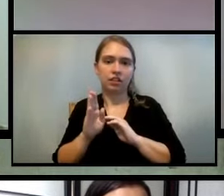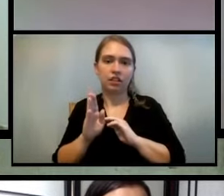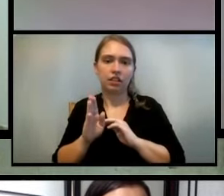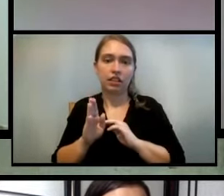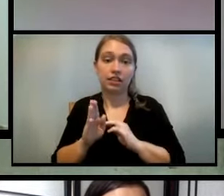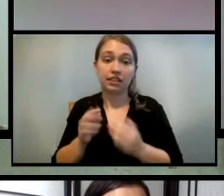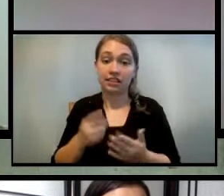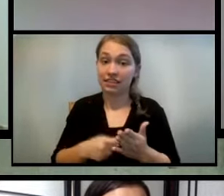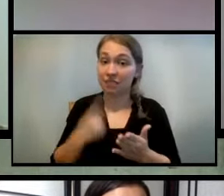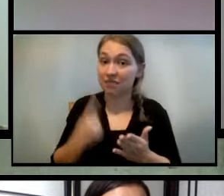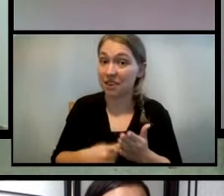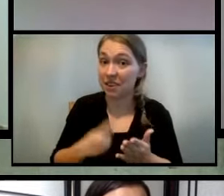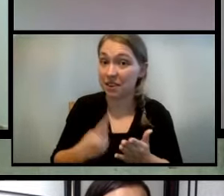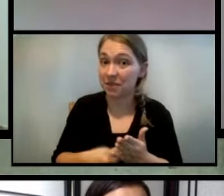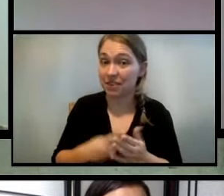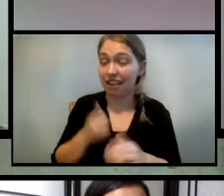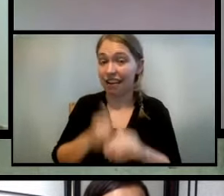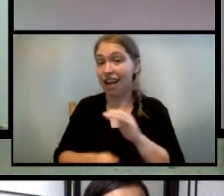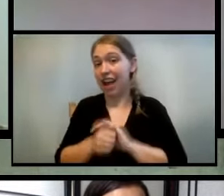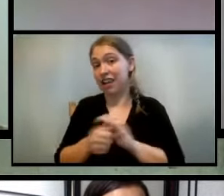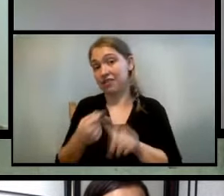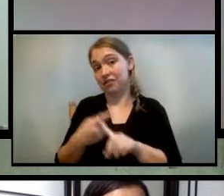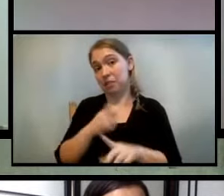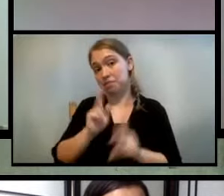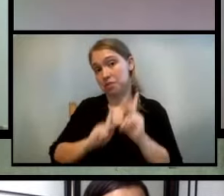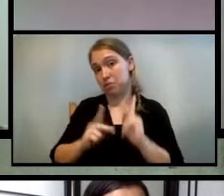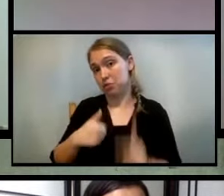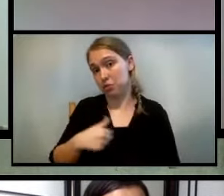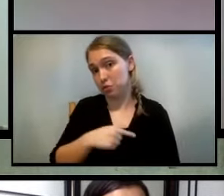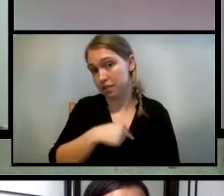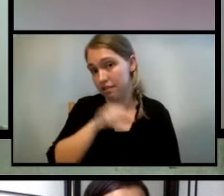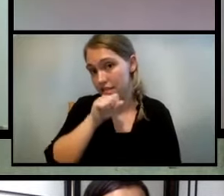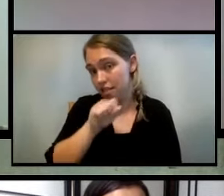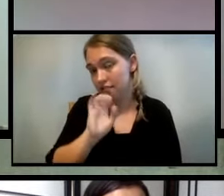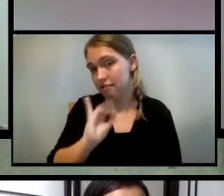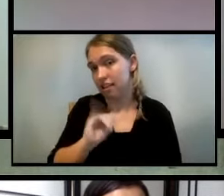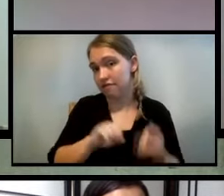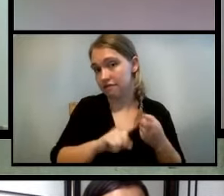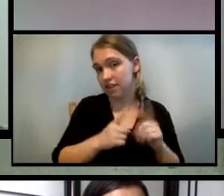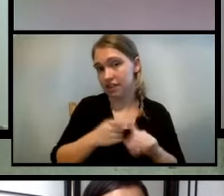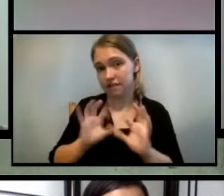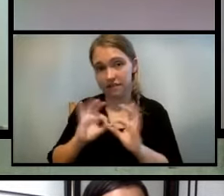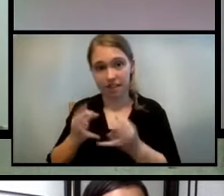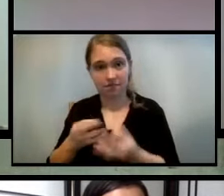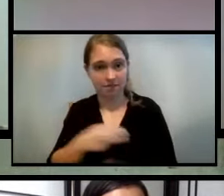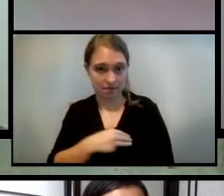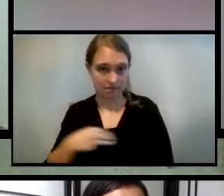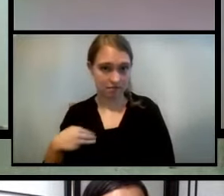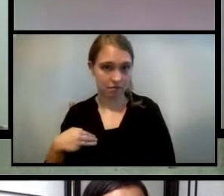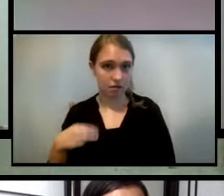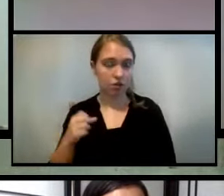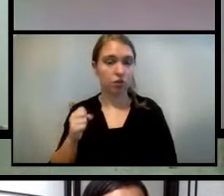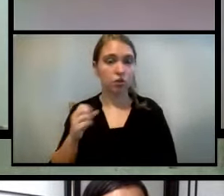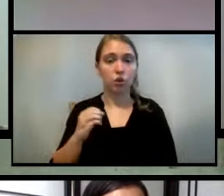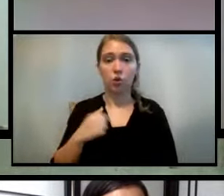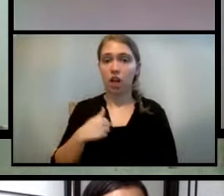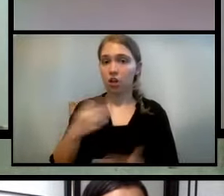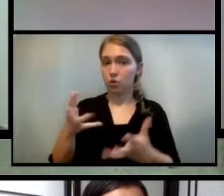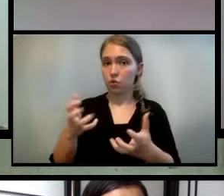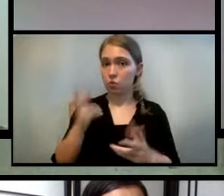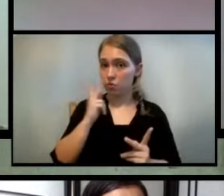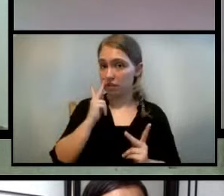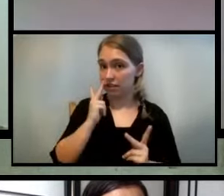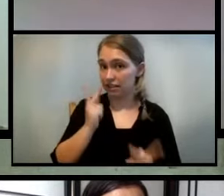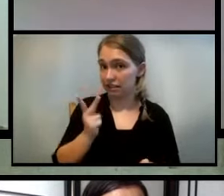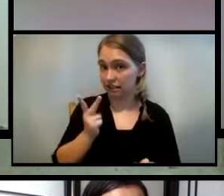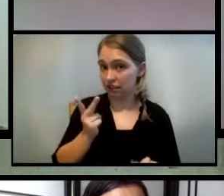people that we love. And one of the things that I would love to see die a beautiful death in many